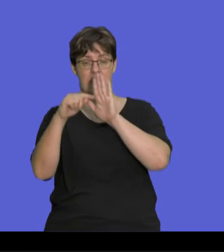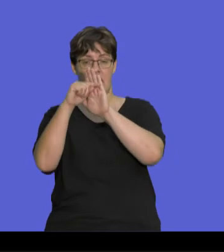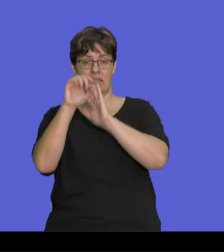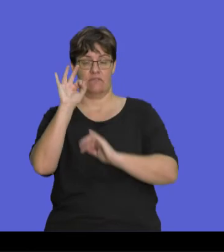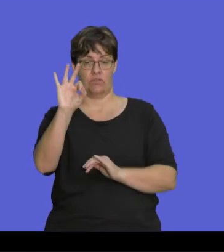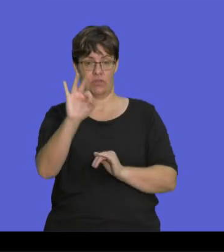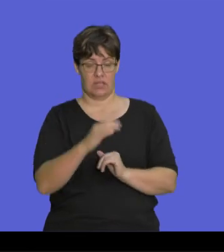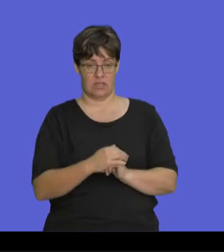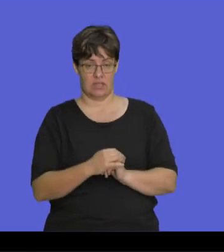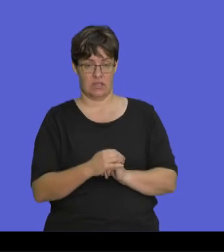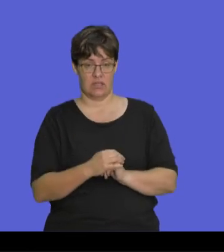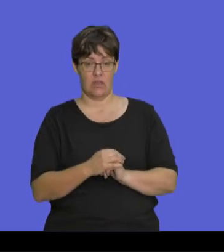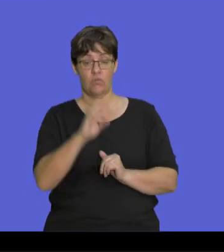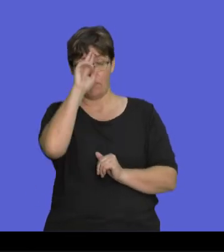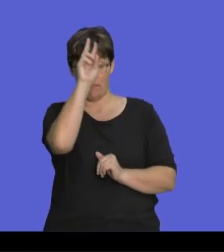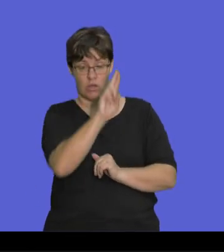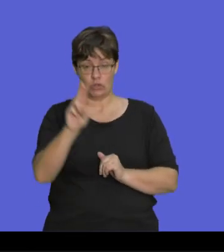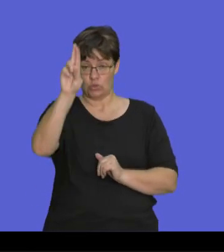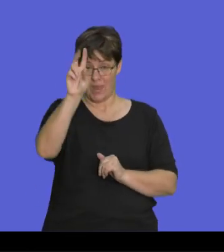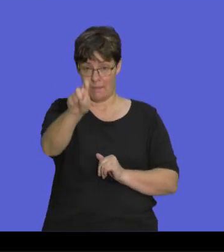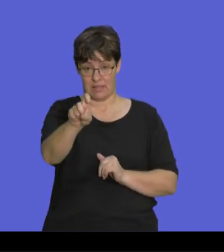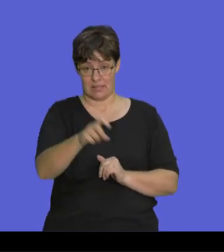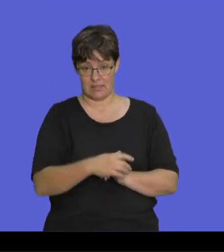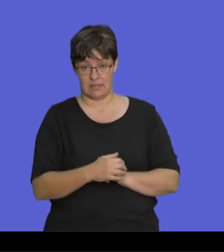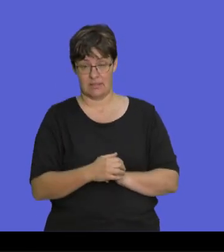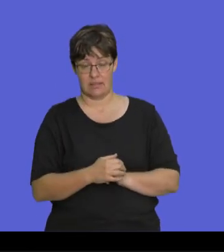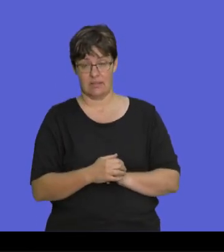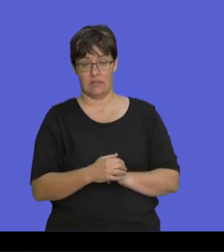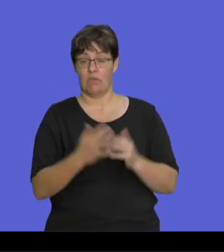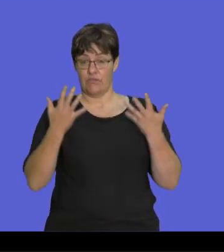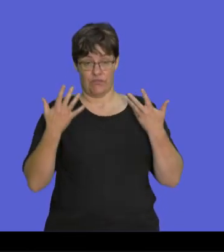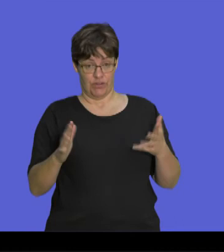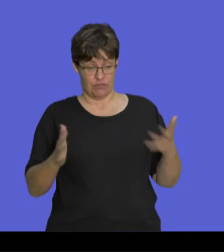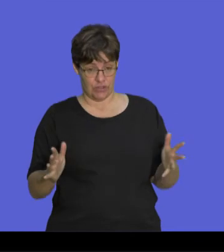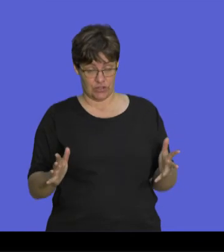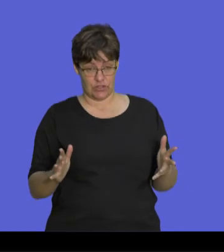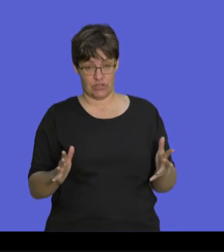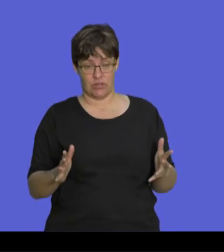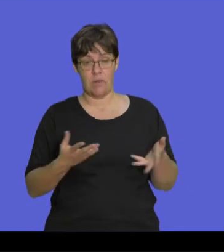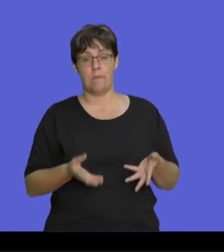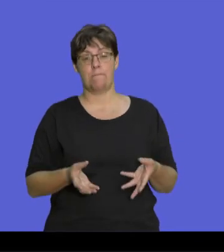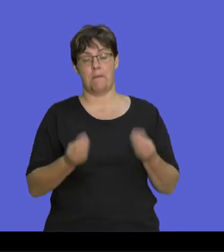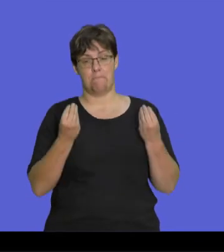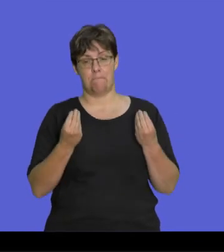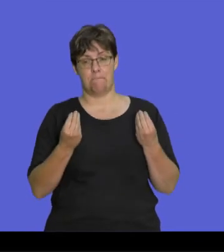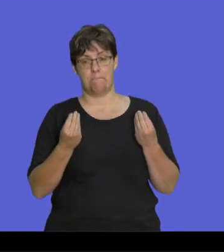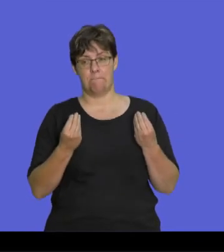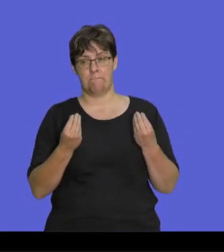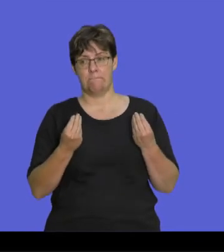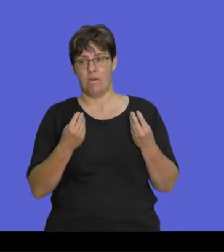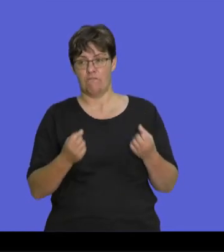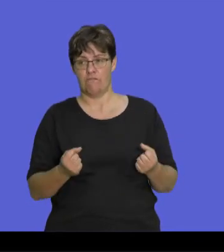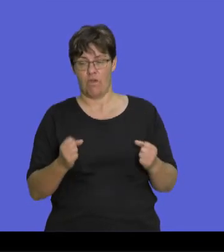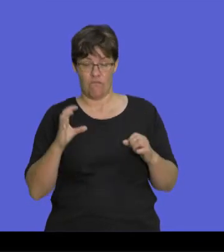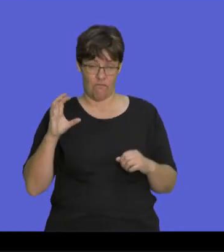negative 3. But remember, we have to square the distance, right? Once we've done that, you actually get the magnitude